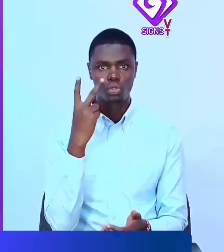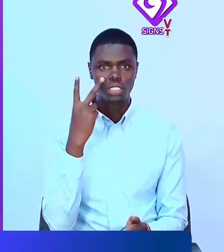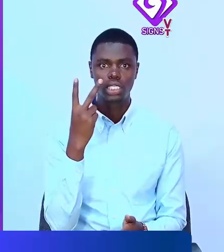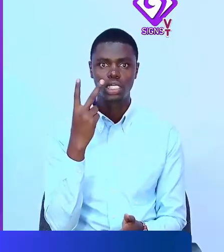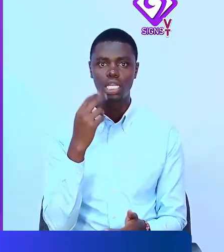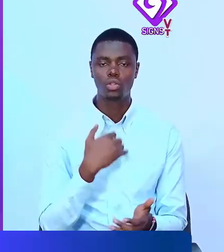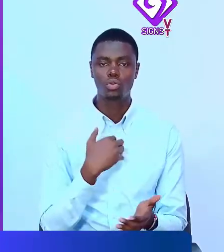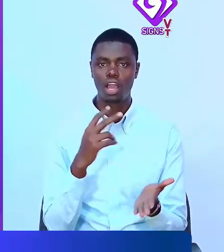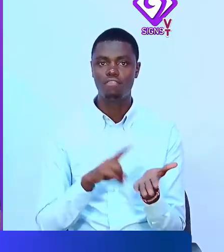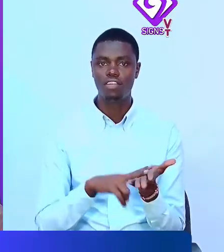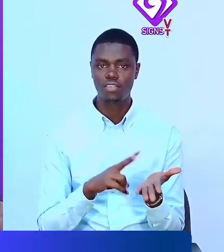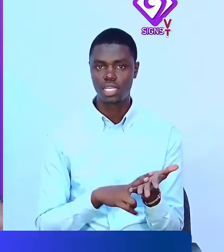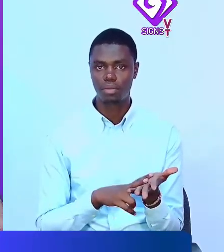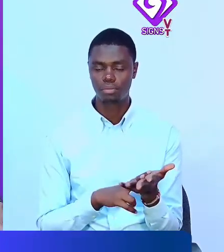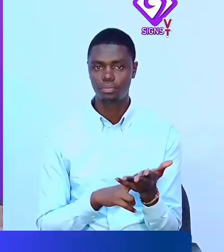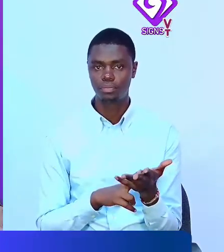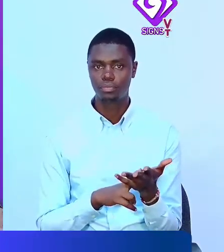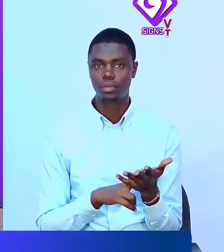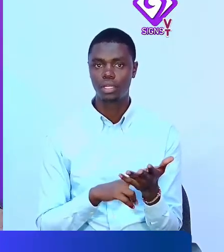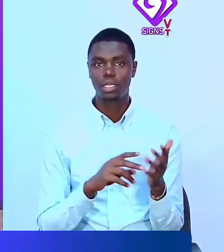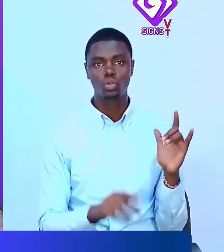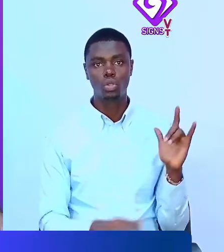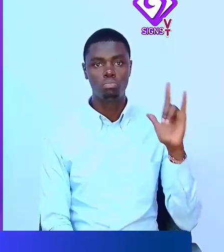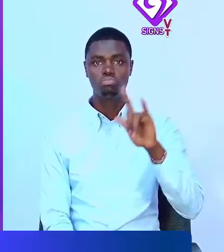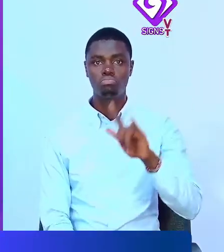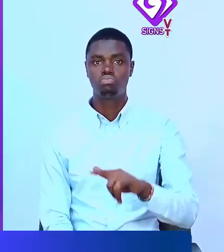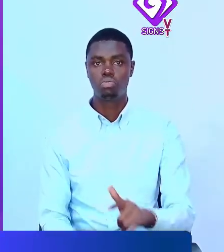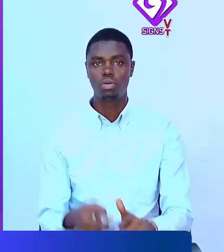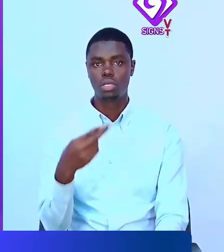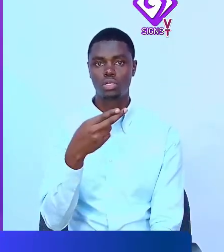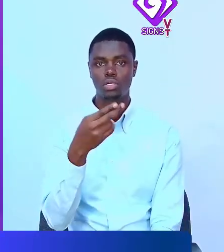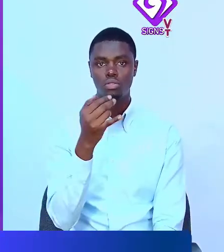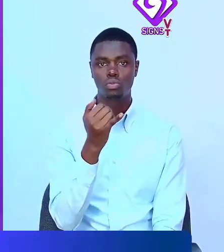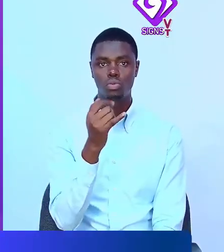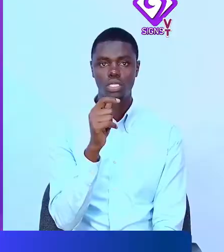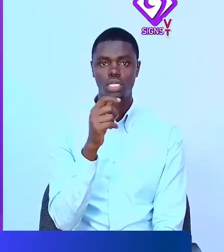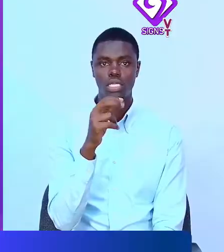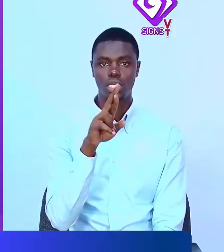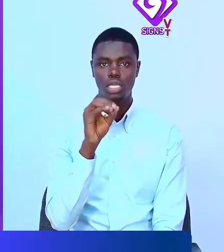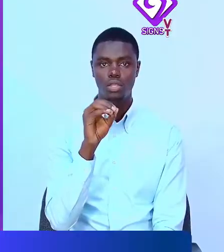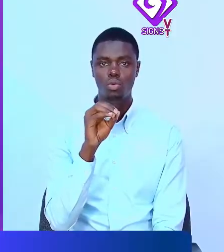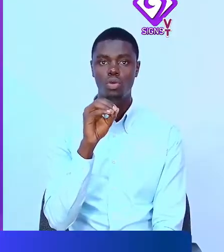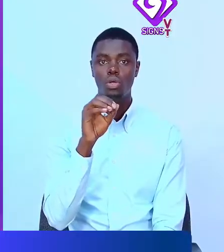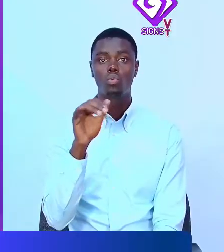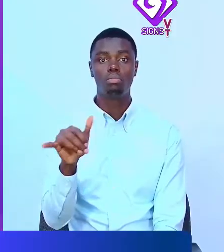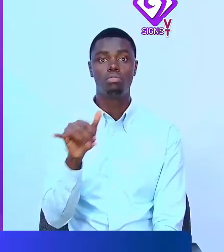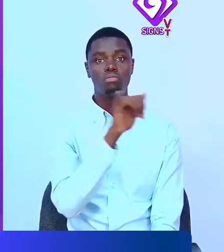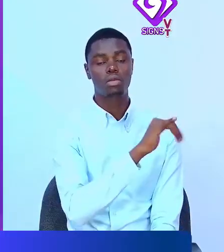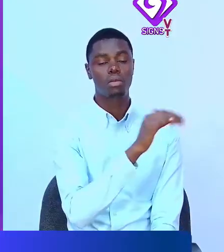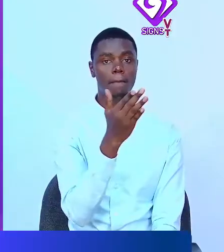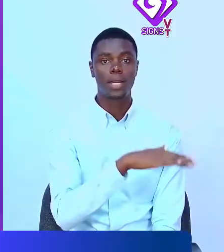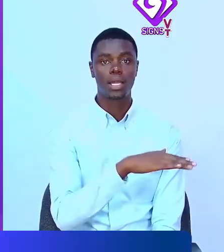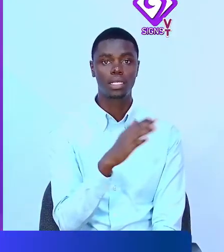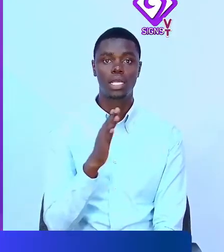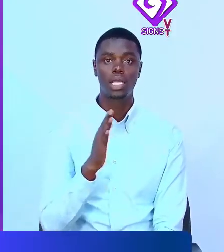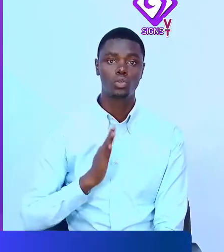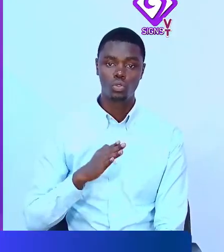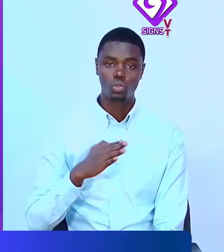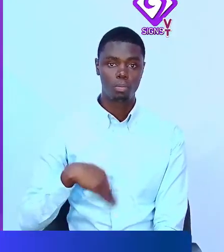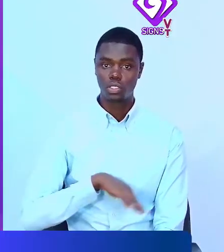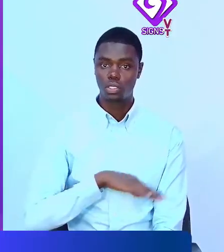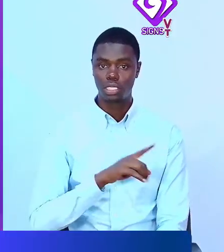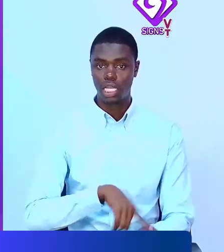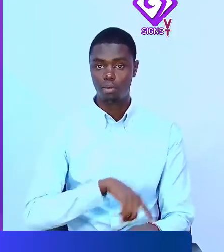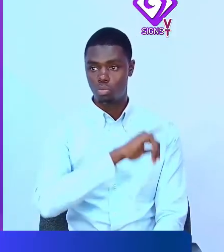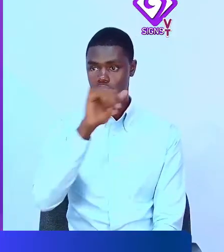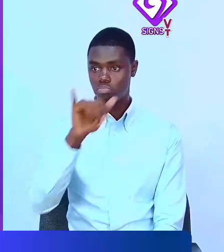have a visa to land in Heathrow. Yeah. So we shall fly you back to Barcelona. Immediately you land in Heathrow.